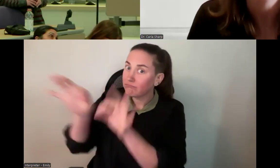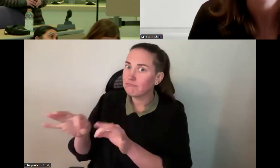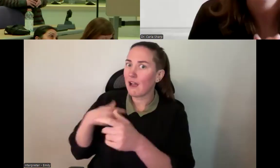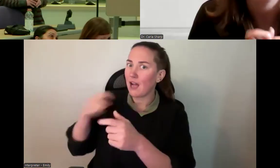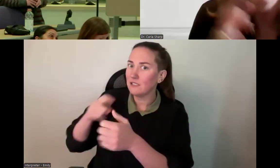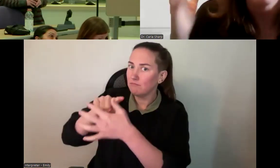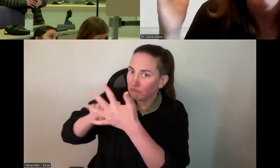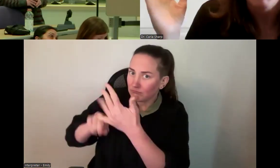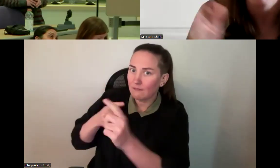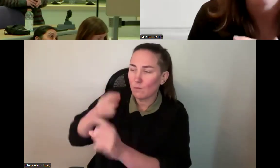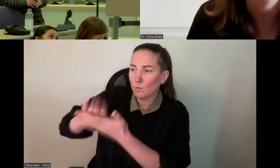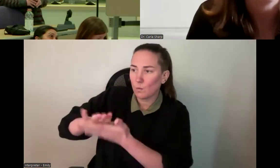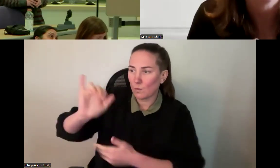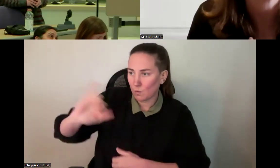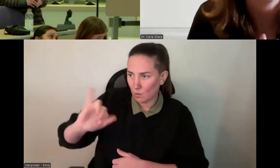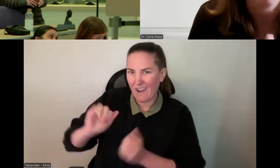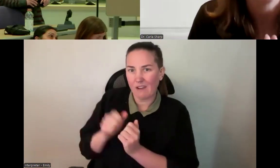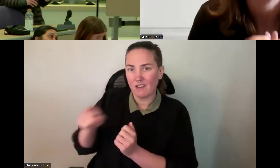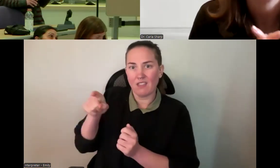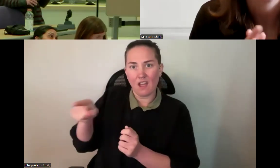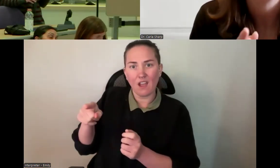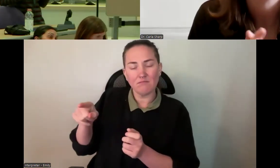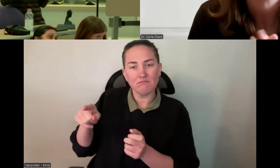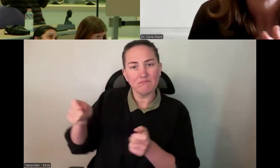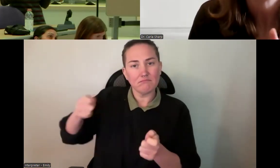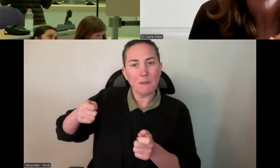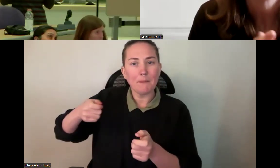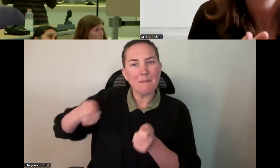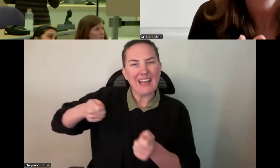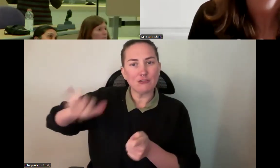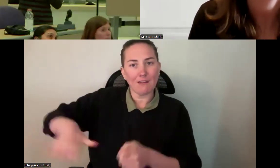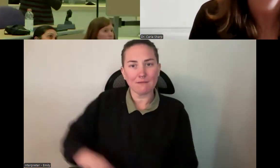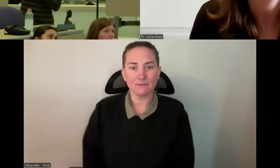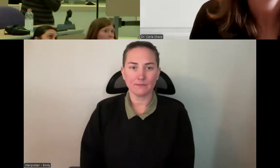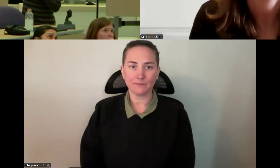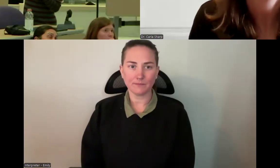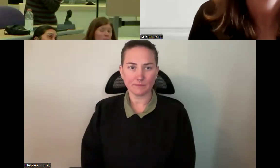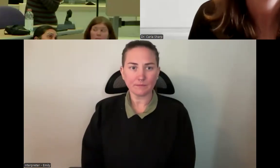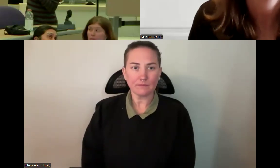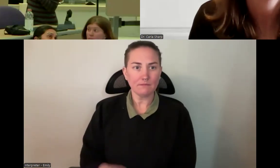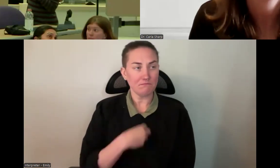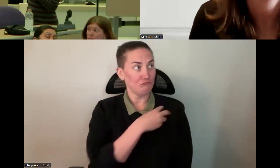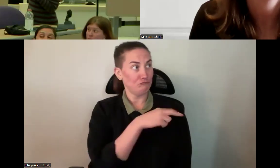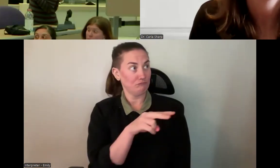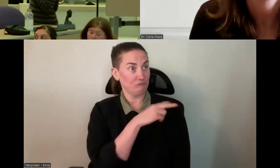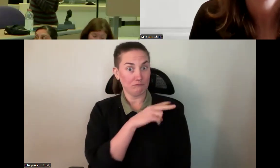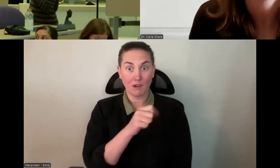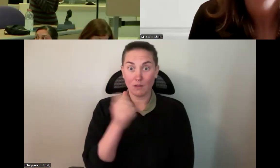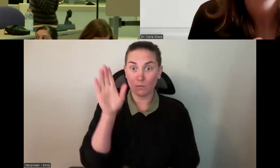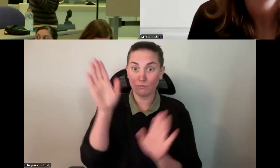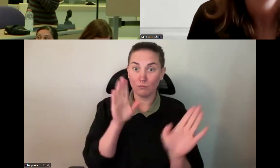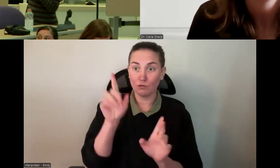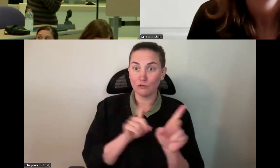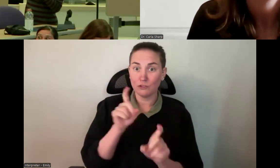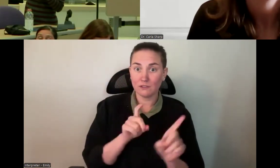more in a better way. Thank you. Just going to take a scan back to see what other questions